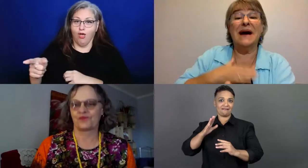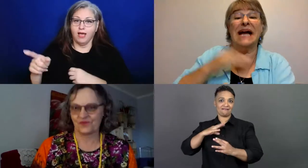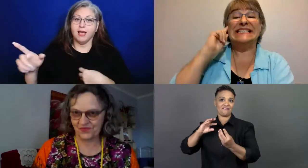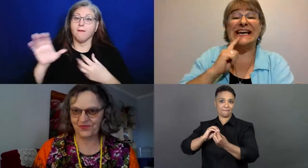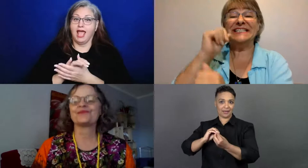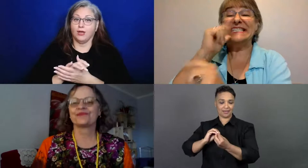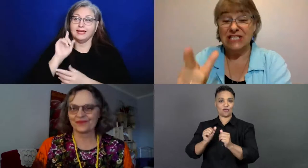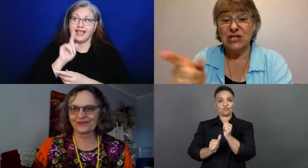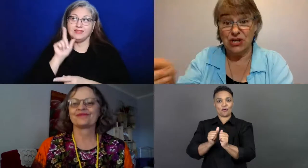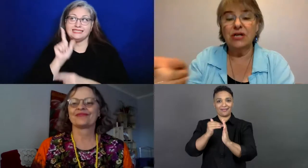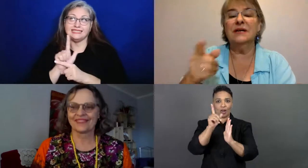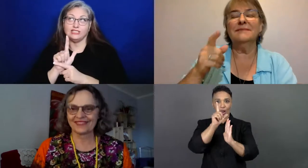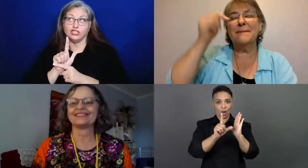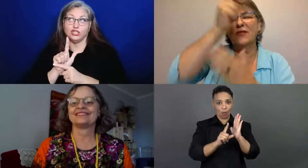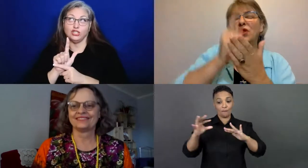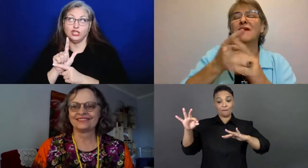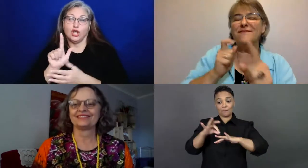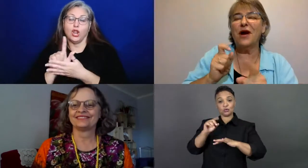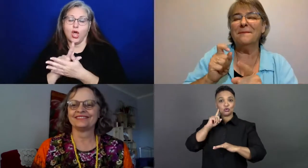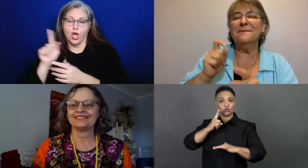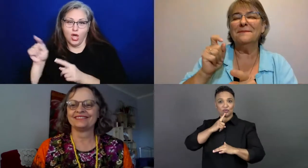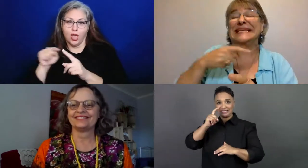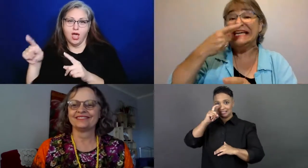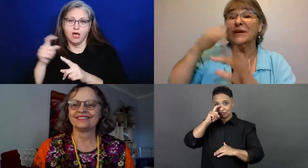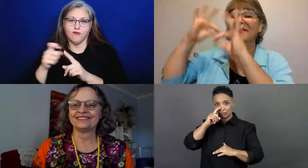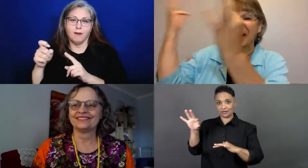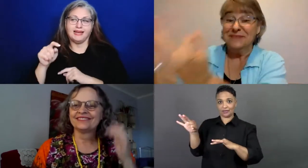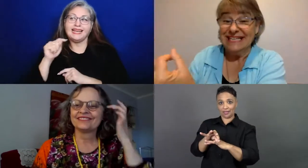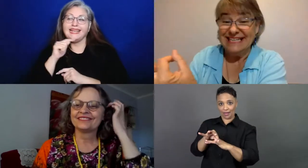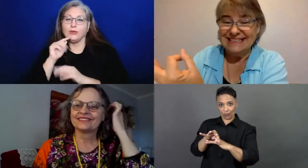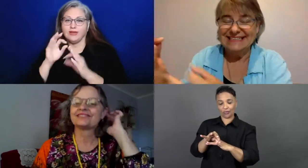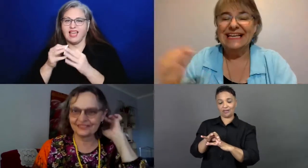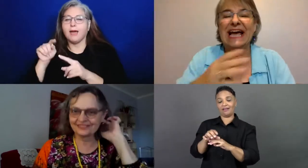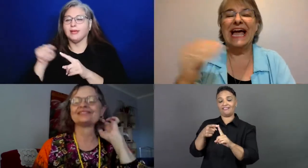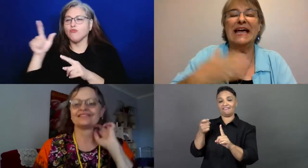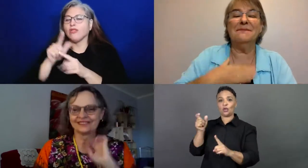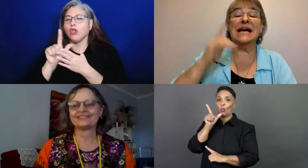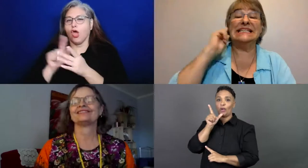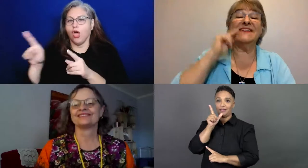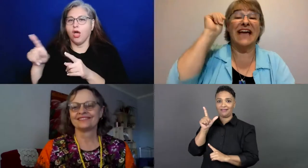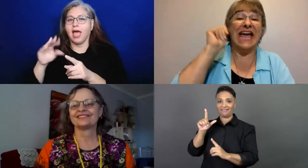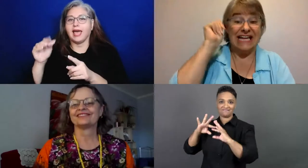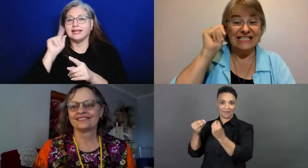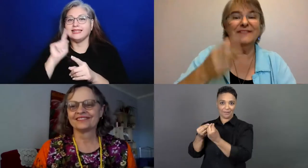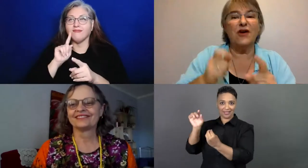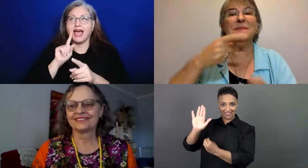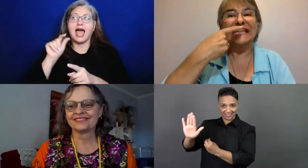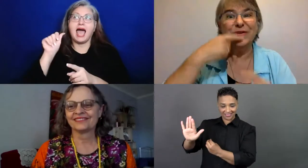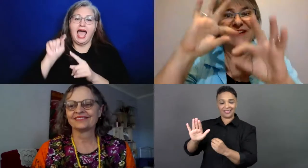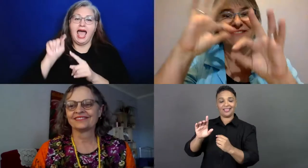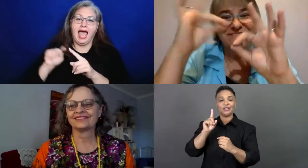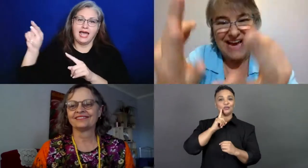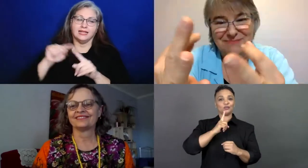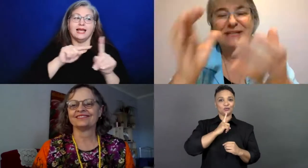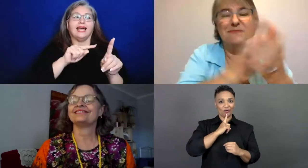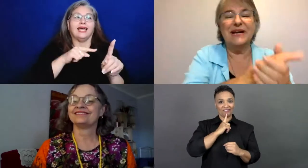my deaf sister, my brother-in-law from hearing family, and my deaf aunt from